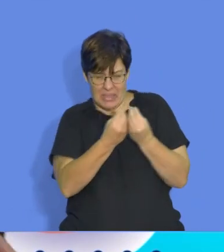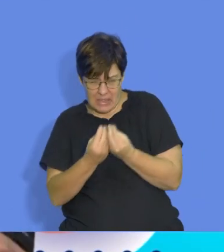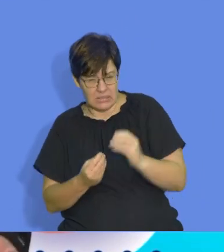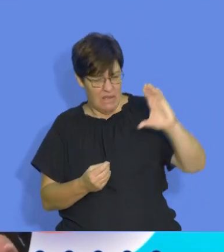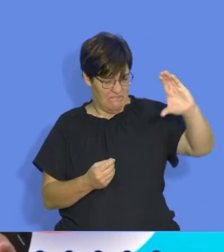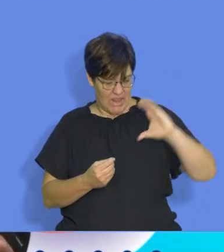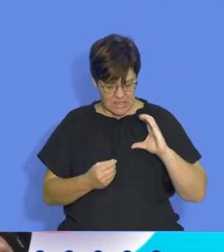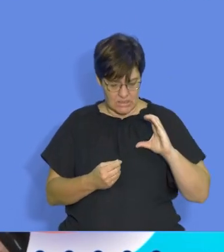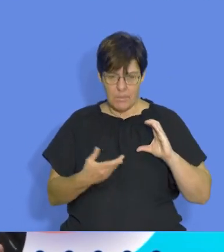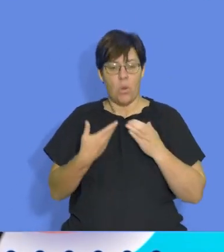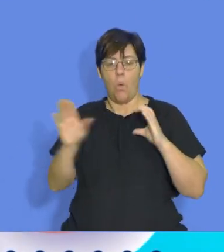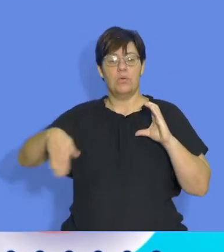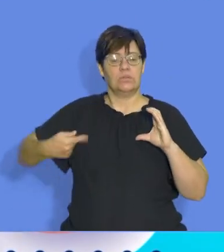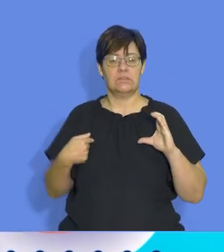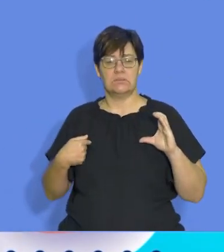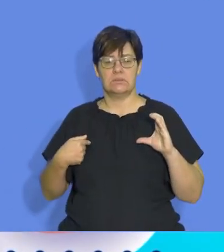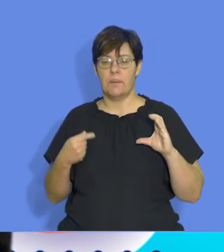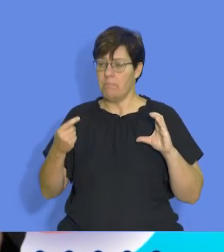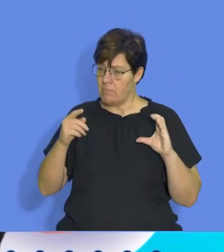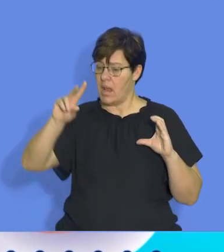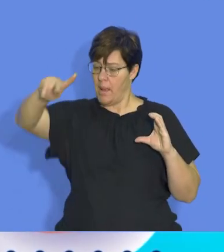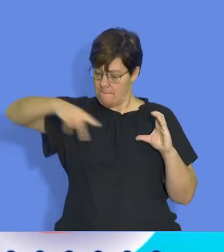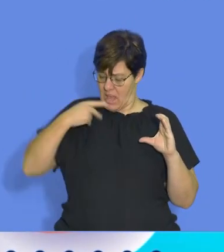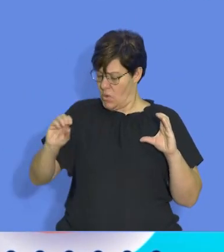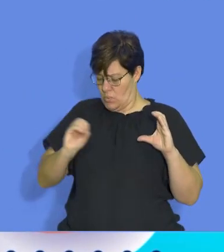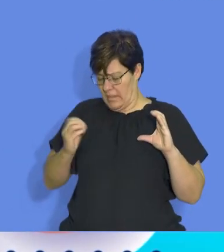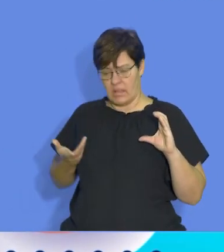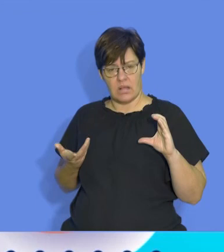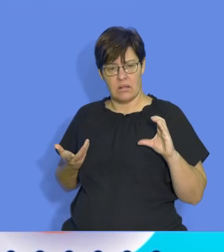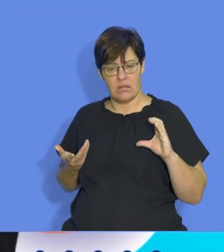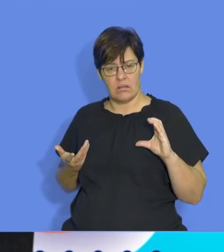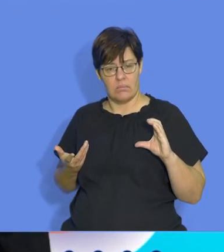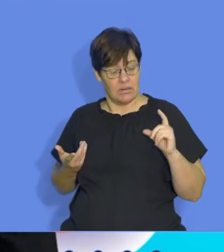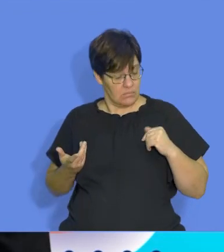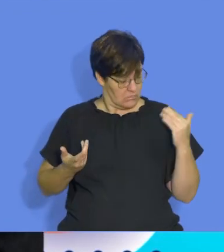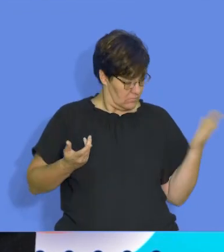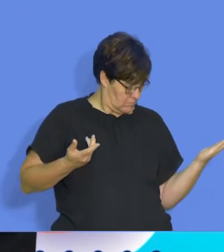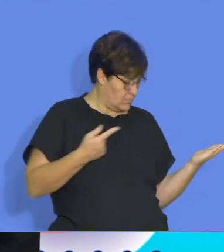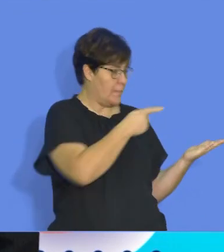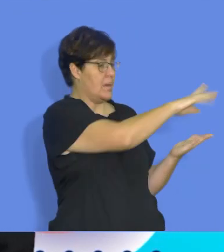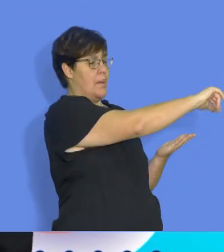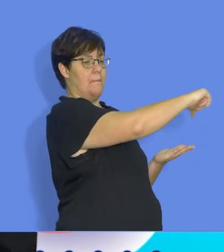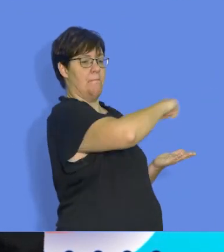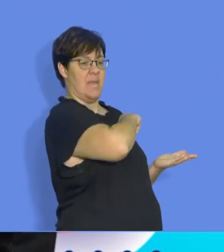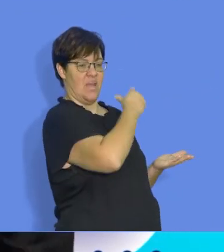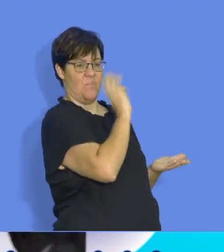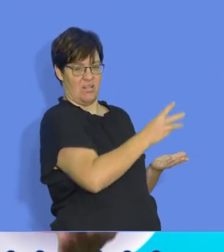haven't opened as yet. They've just bought and paid for services. Yes, at that point, they can claim back from SARS because they